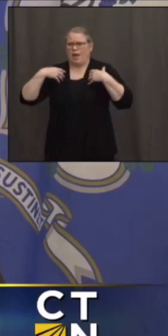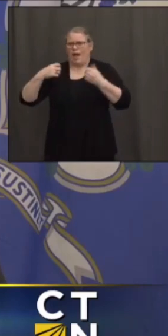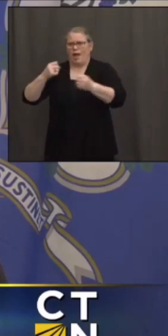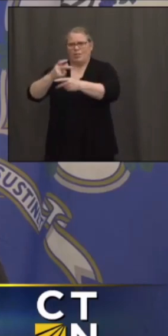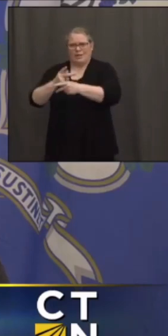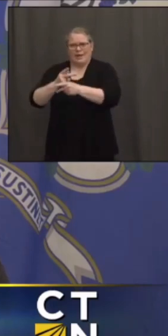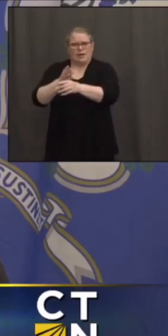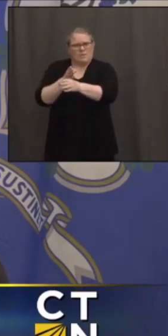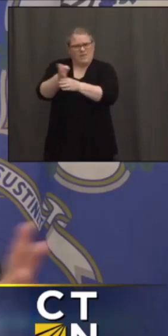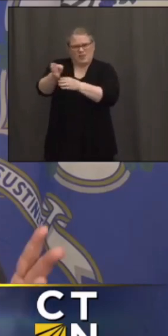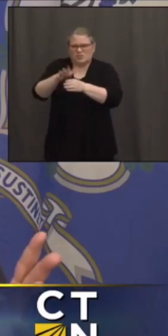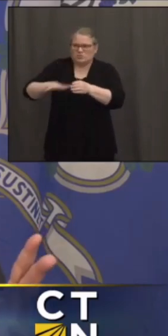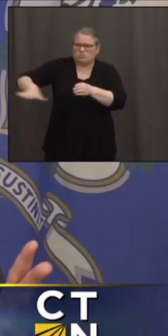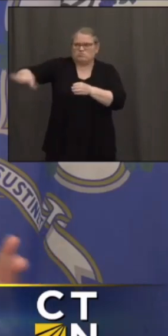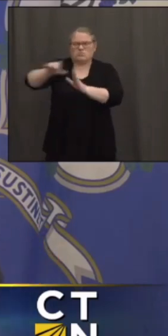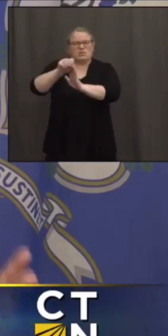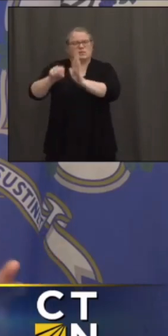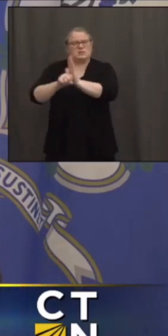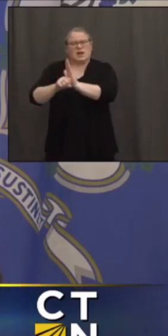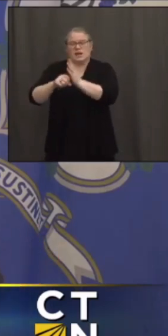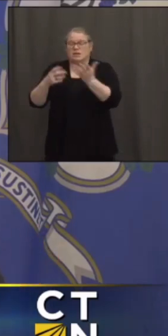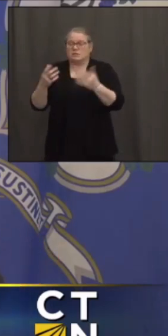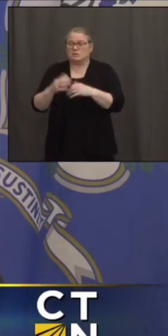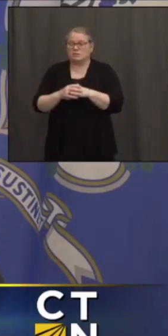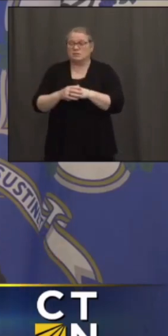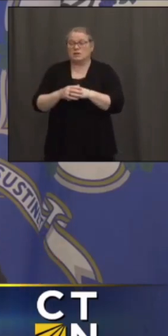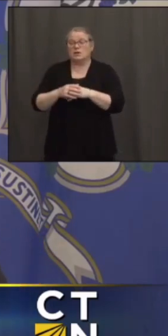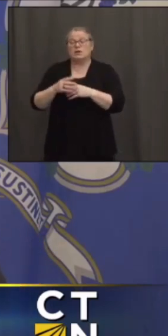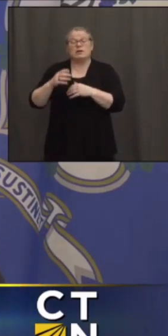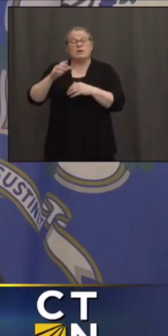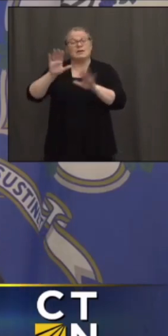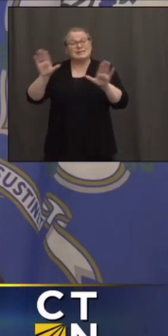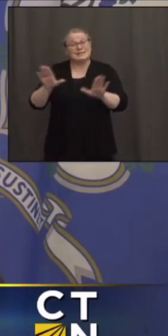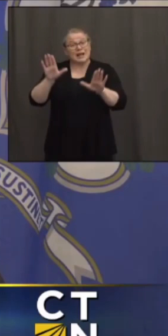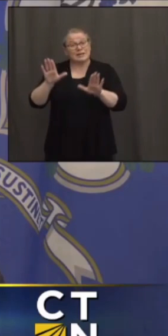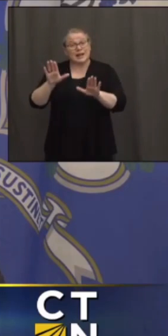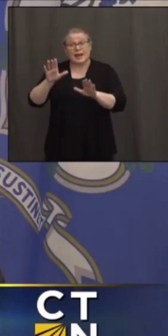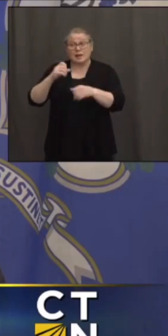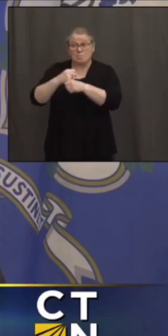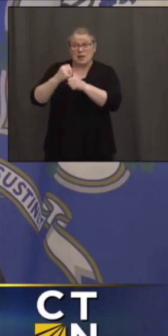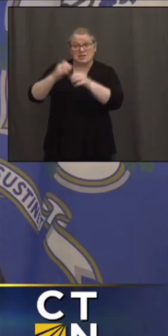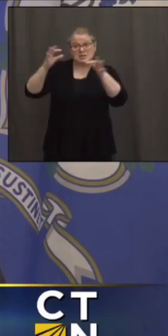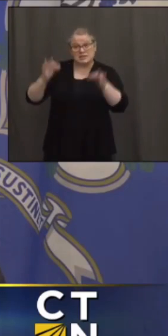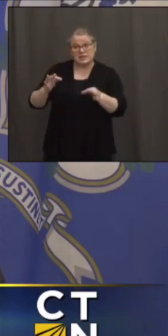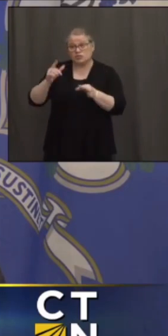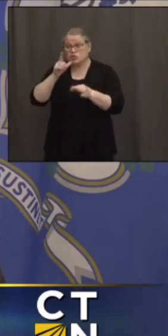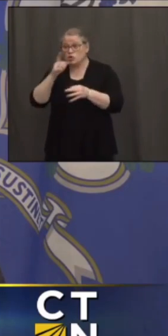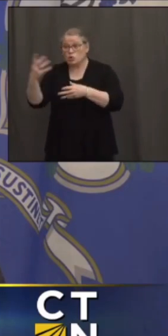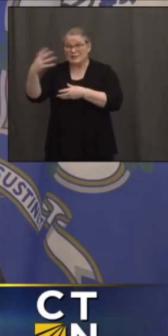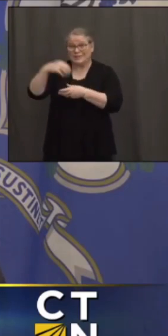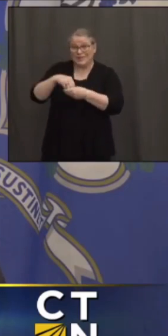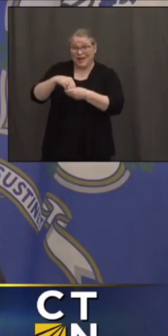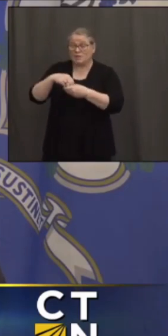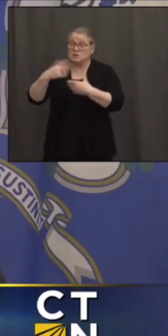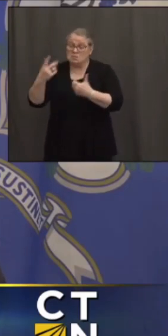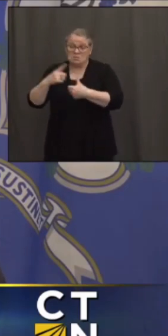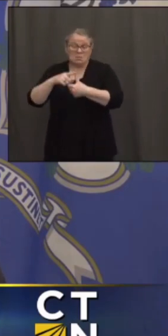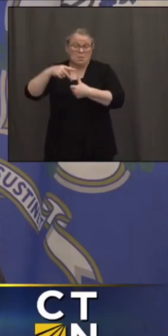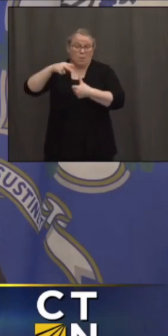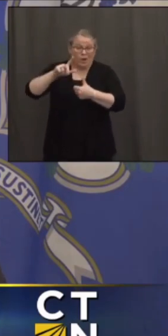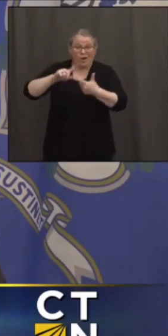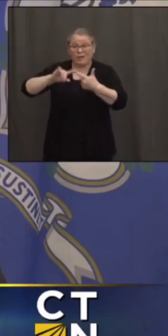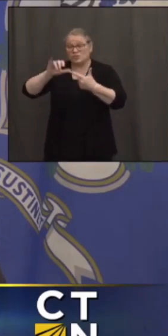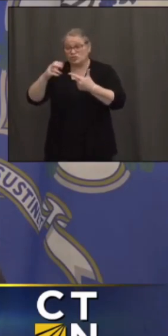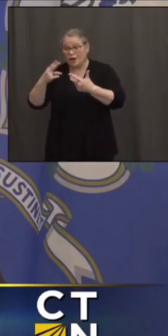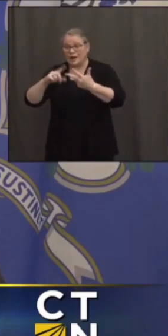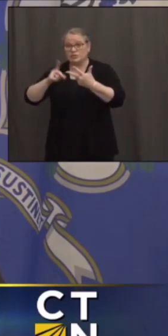As regards who was at the table as we made the decision on Sunday, it was Paul and Josh and Deirdre and